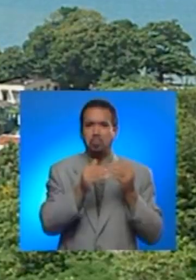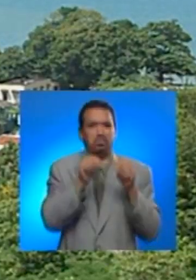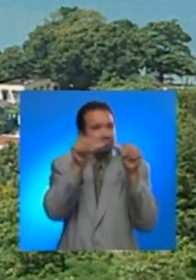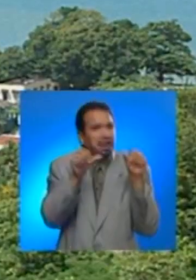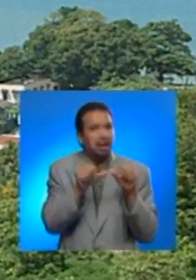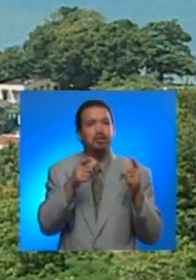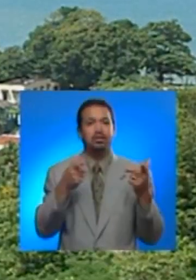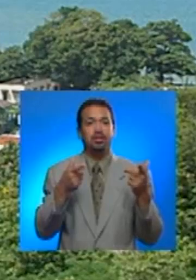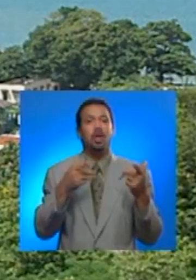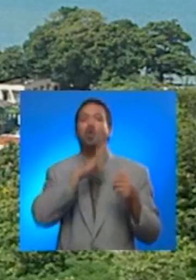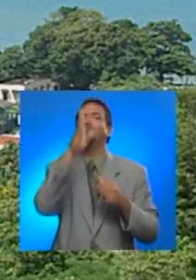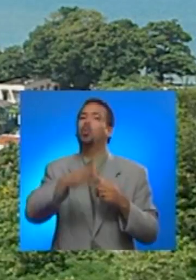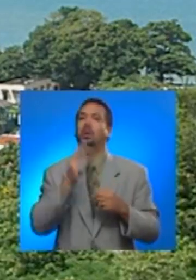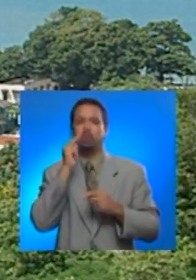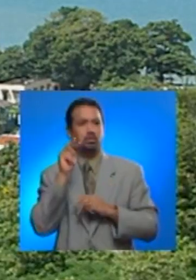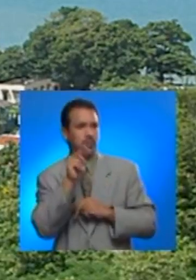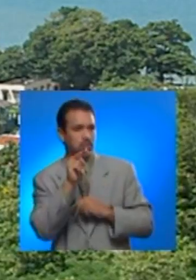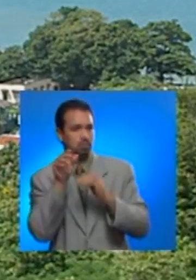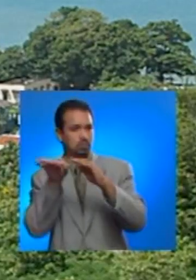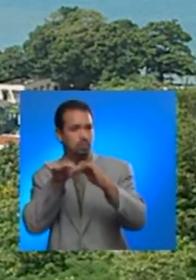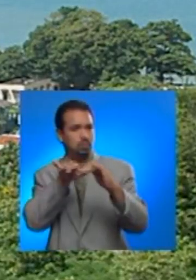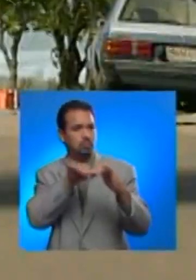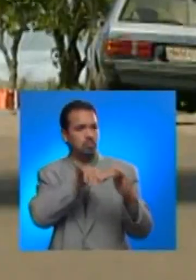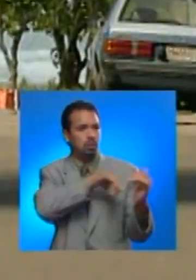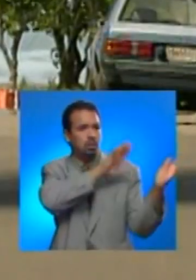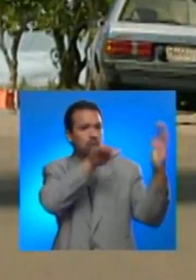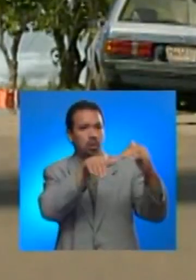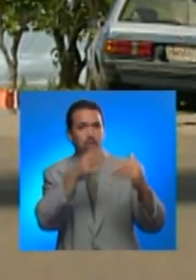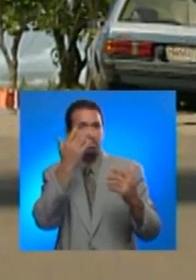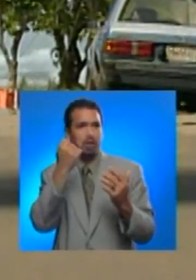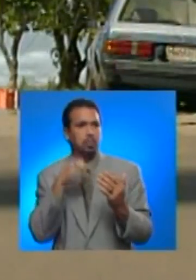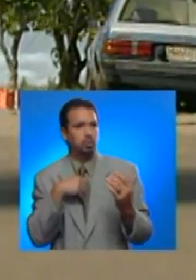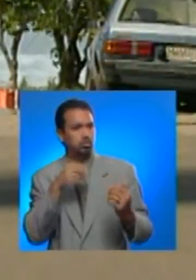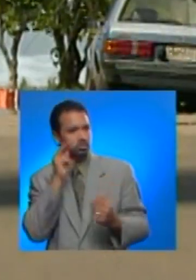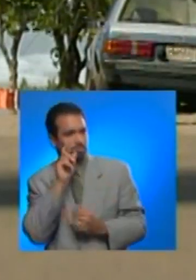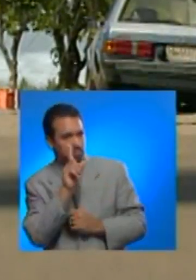Never approach the beach to look at a tsunami. If you are so